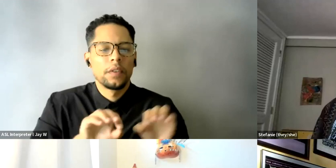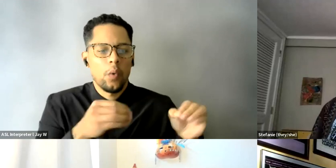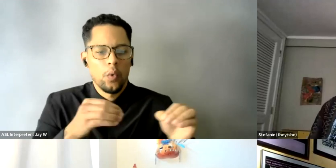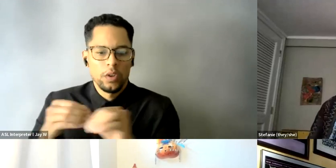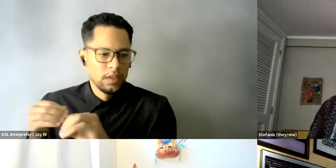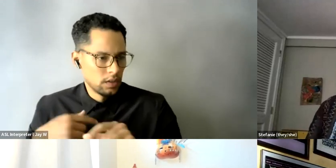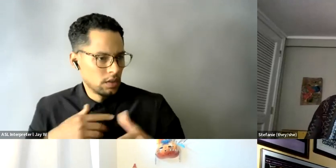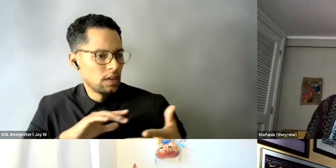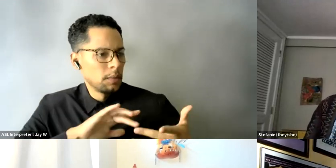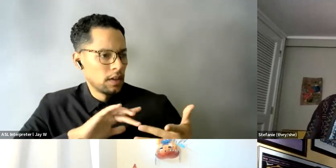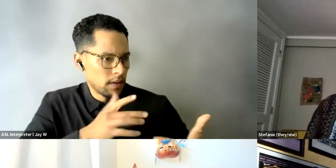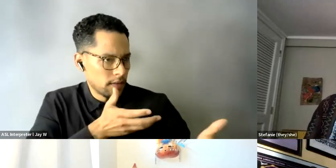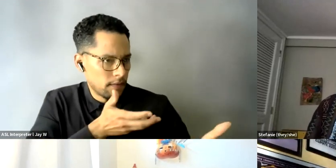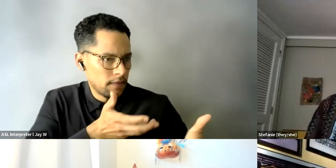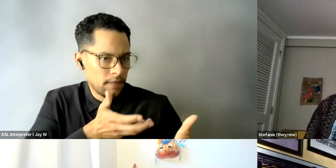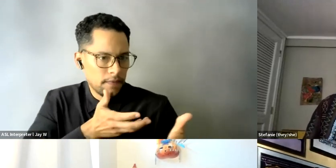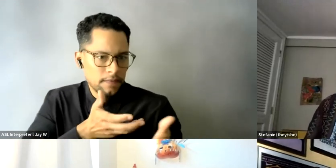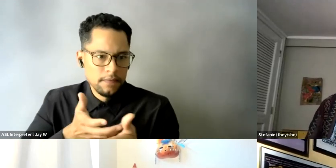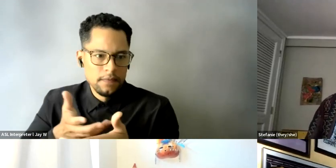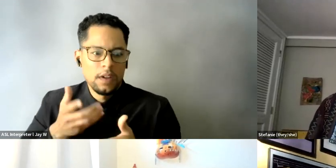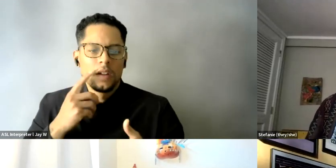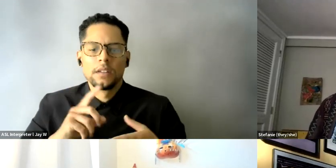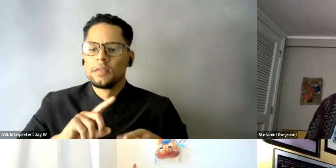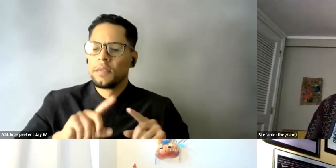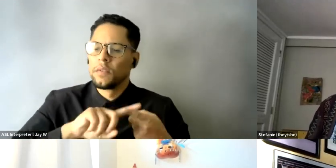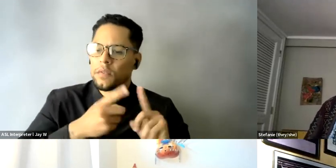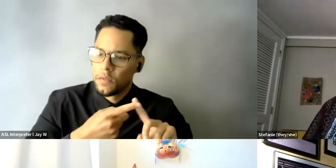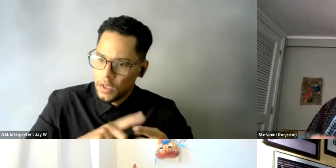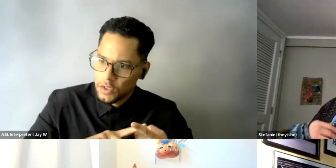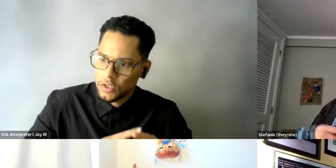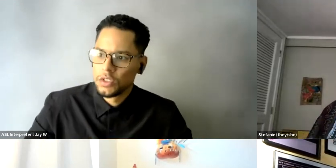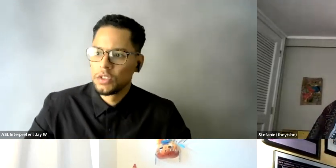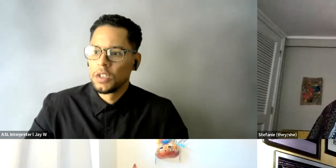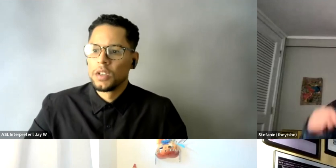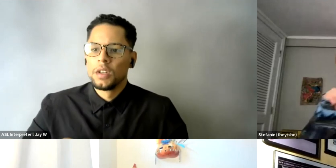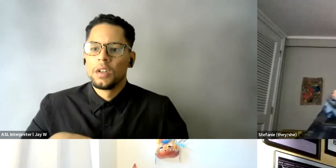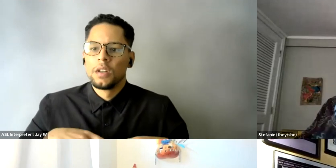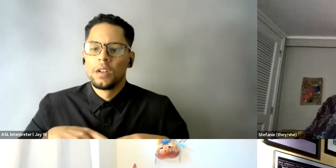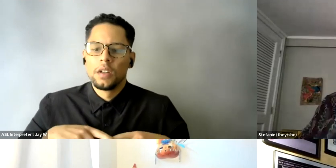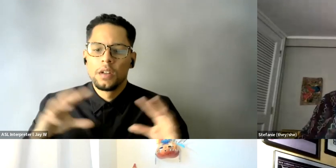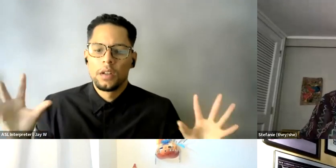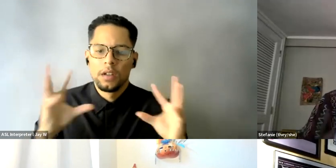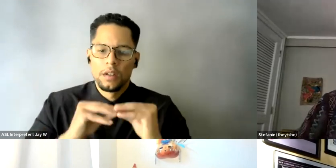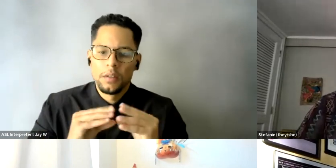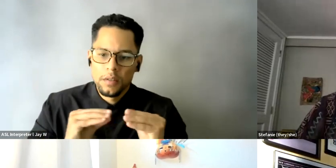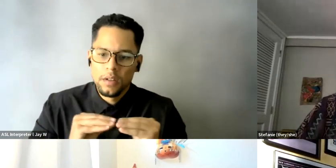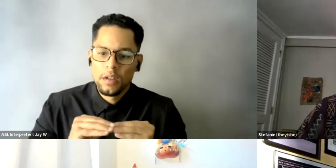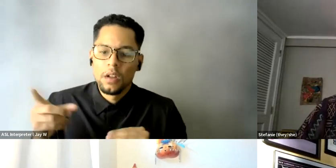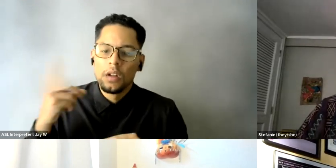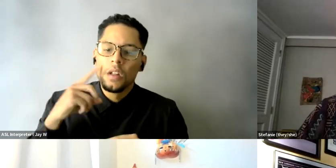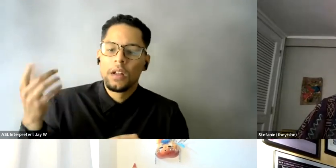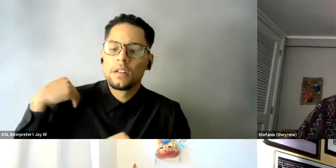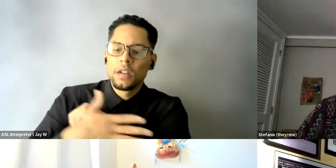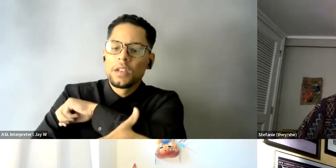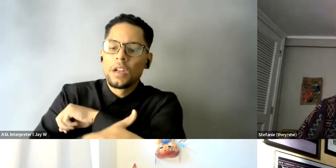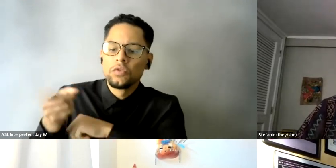world, and, you know, Friendship Bench in Zimbabwe has retired grandmothers who are trained in DBT and CBT sitting